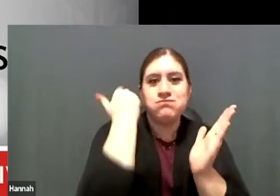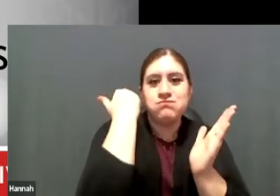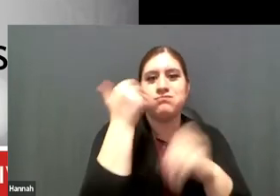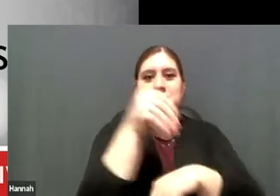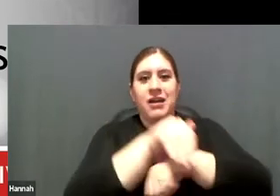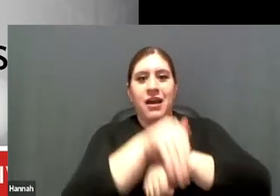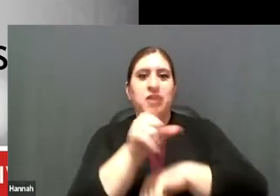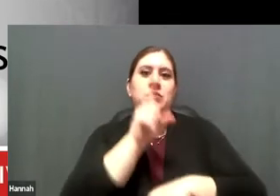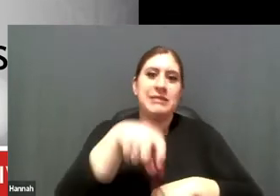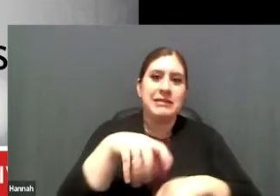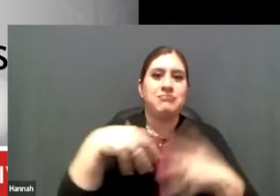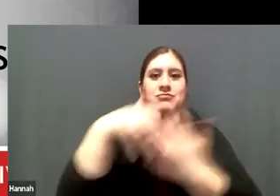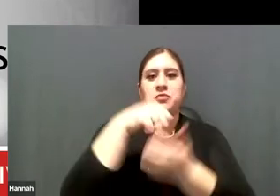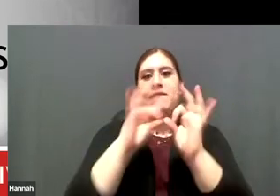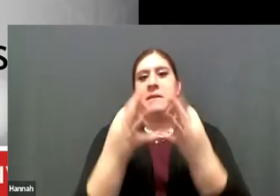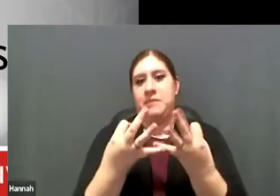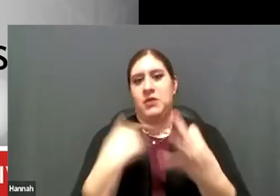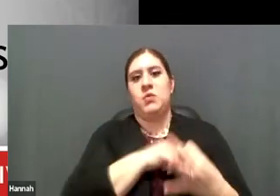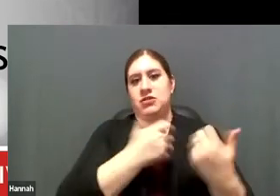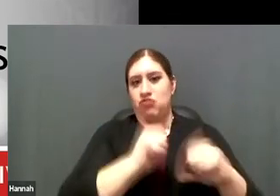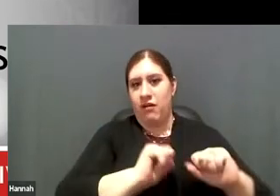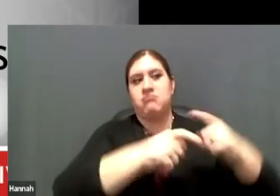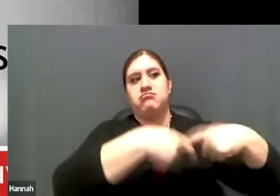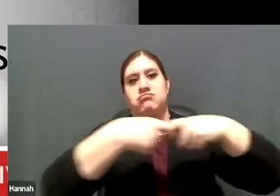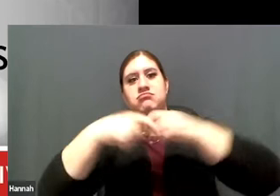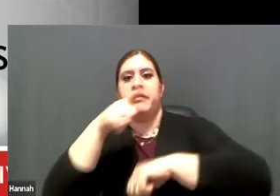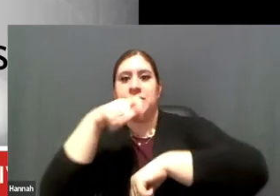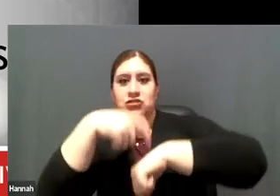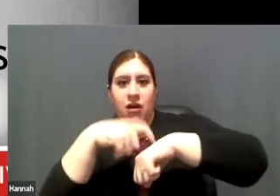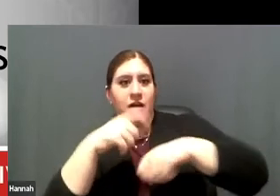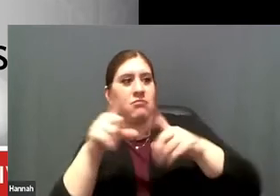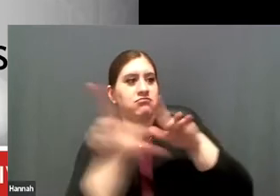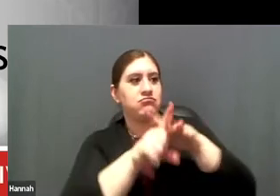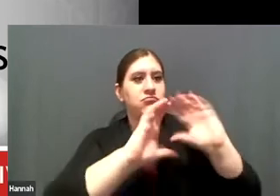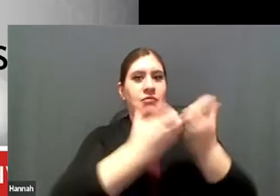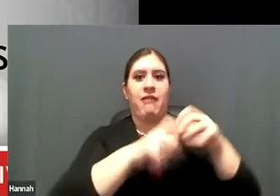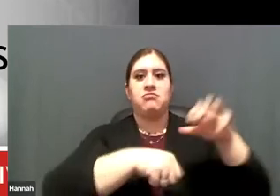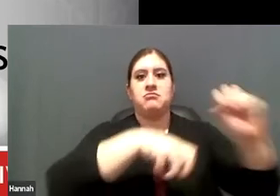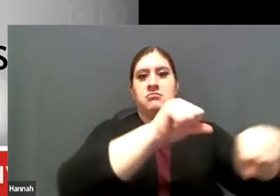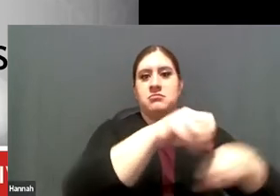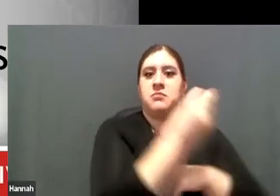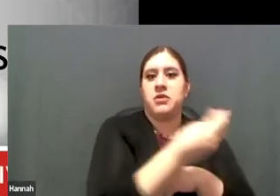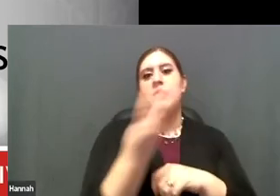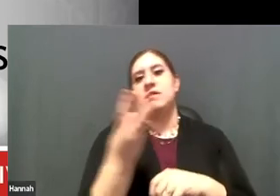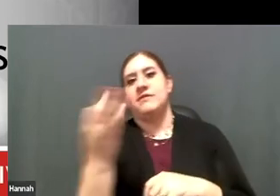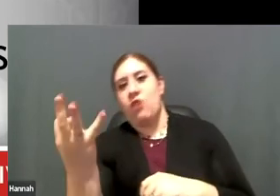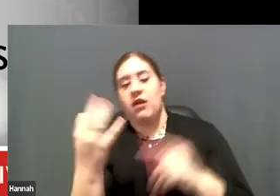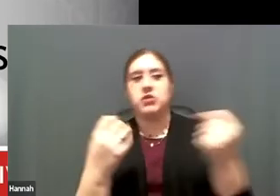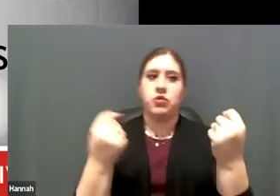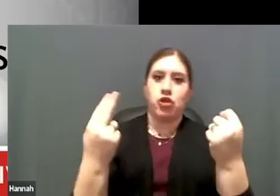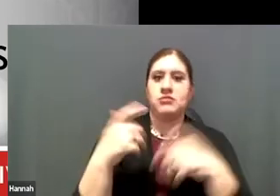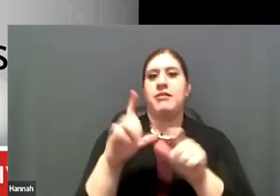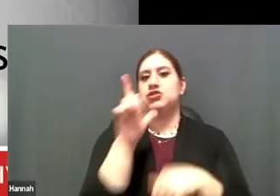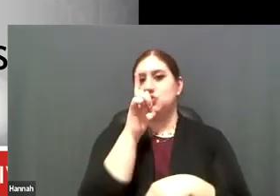you really need to be with your family. You can come in during your lunchtime, get your classes Monday, Wednesday, or Friday, or Tuesday, Thursday at